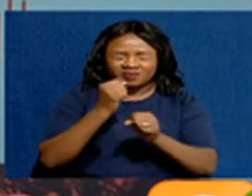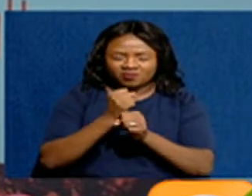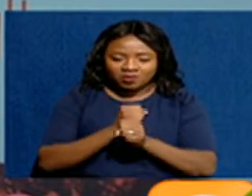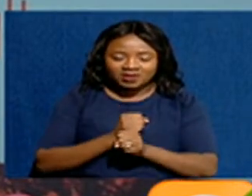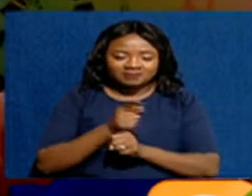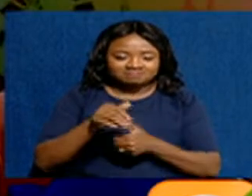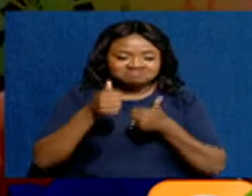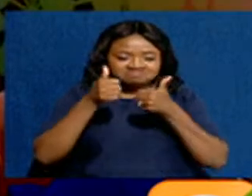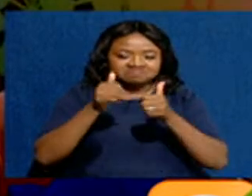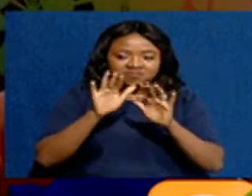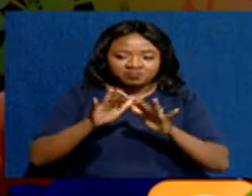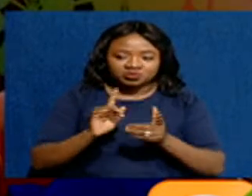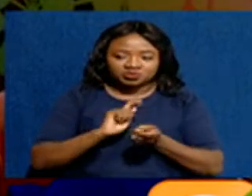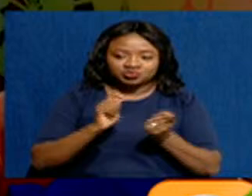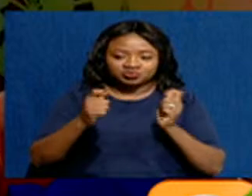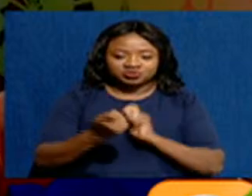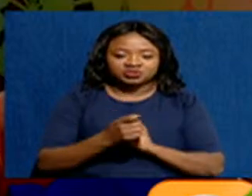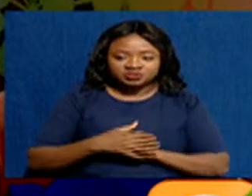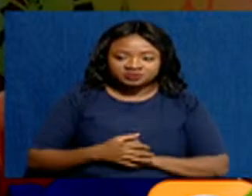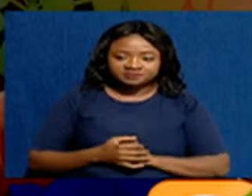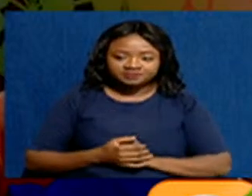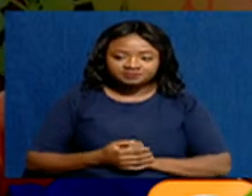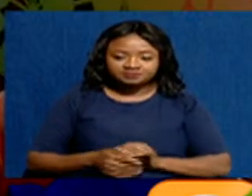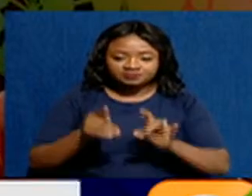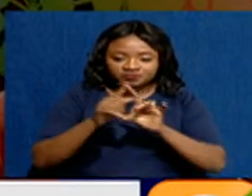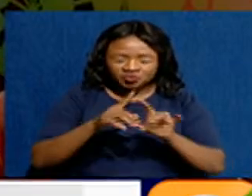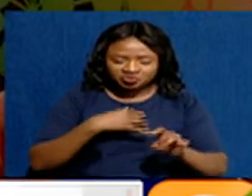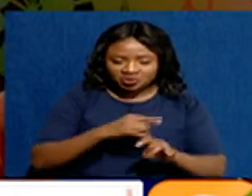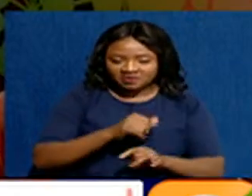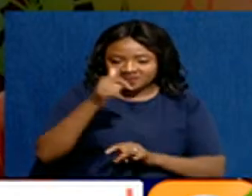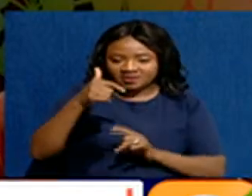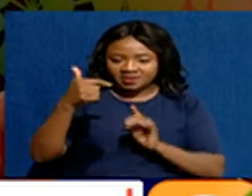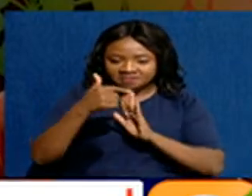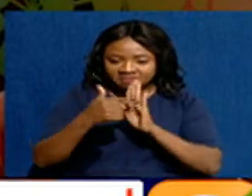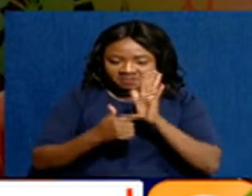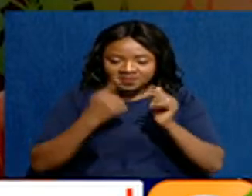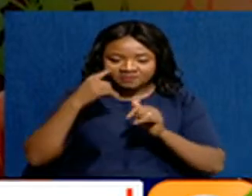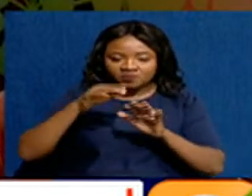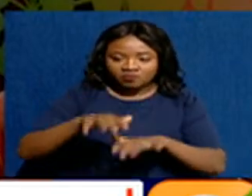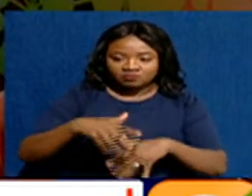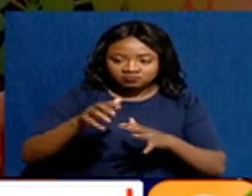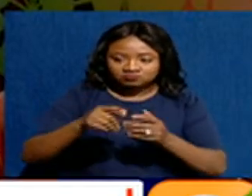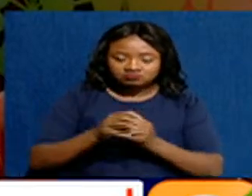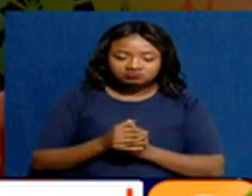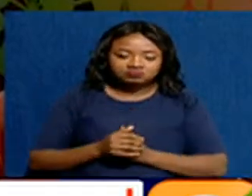the trend. Also through the elements of agroecology that are also,